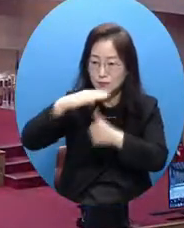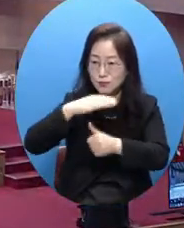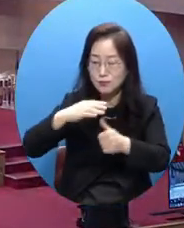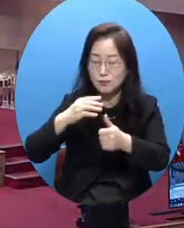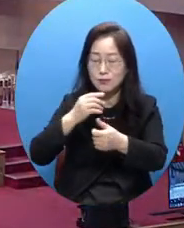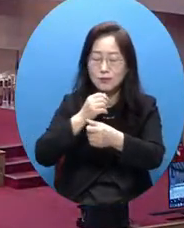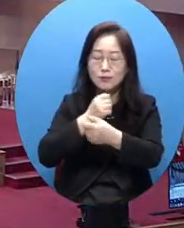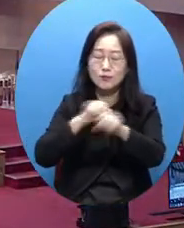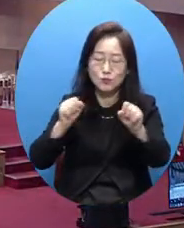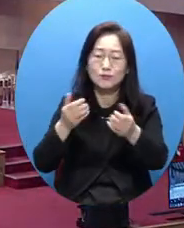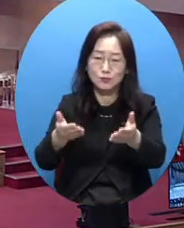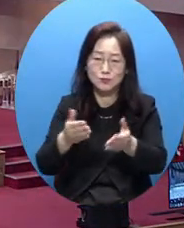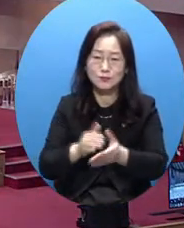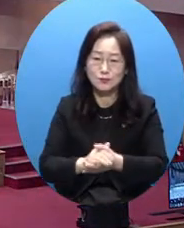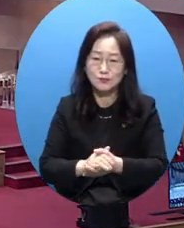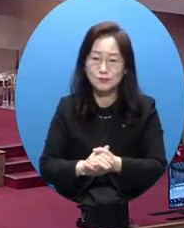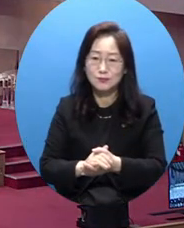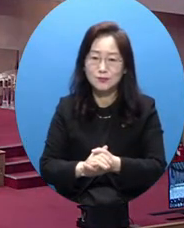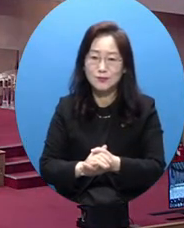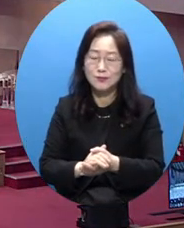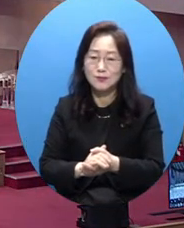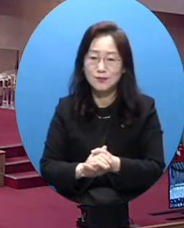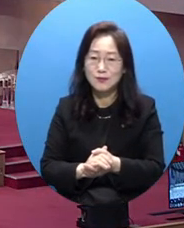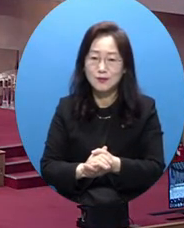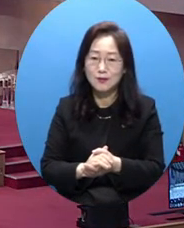that had sold them to Egypt